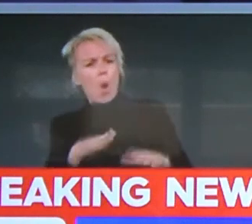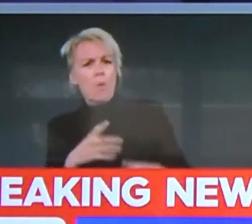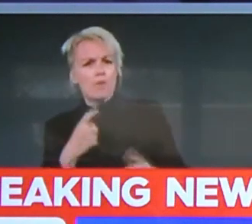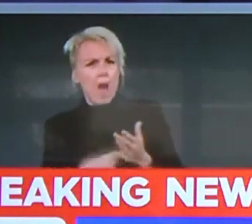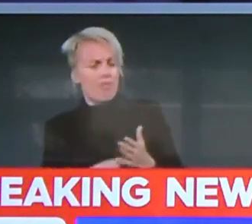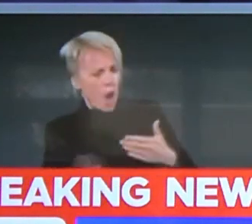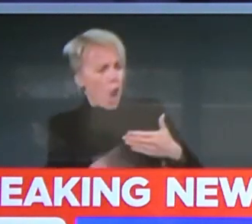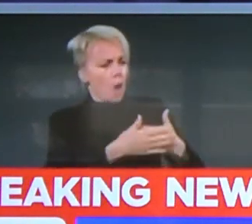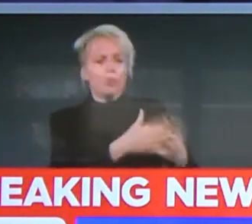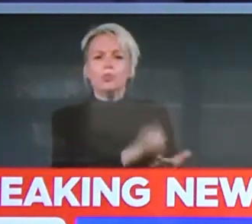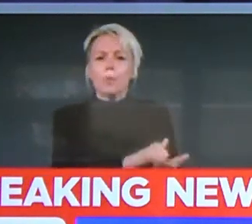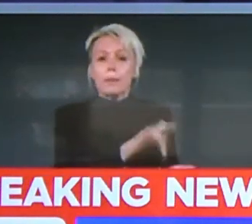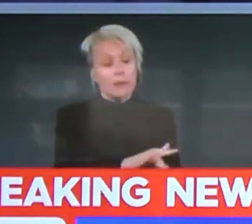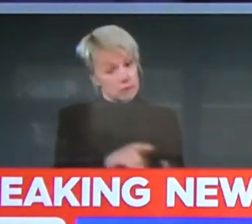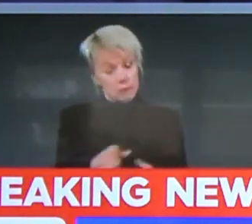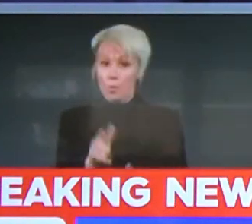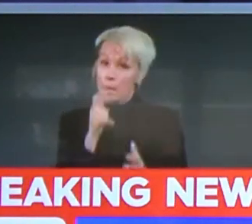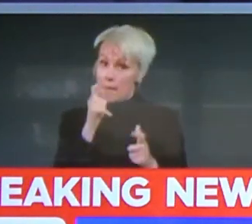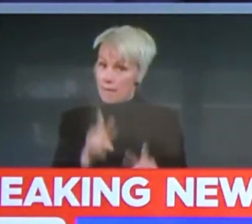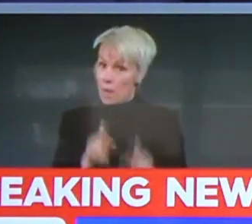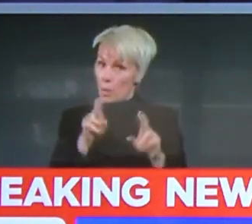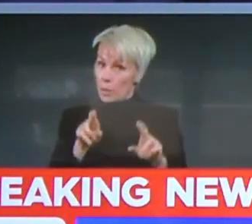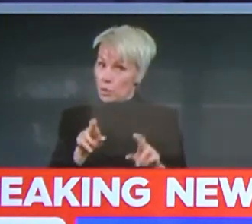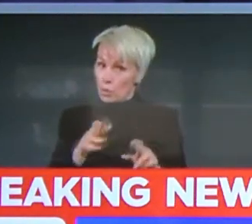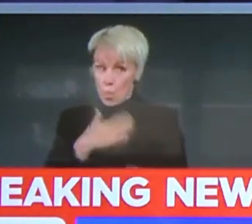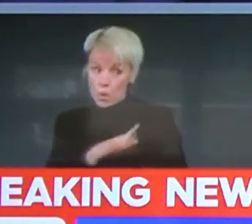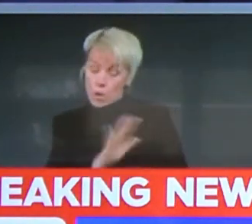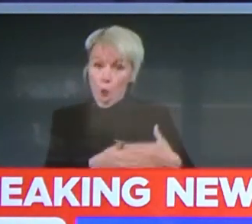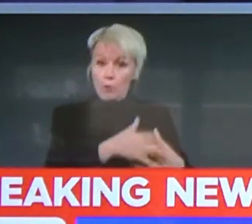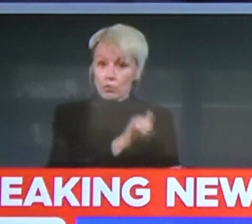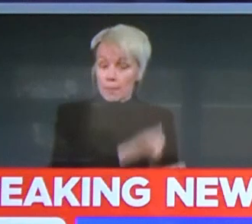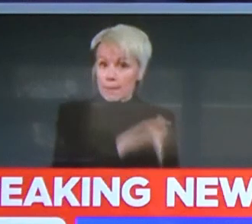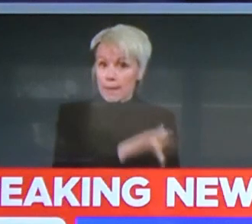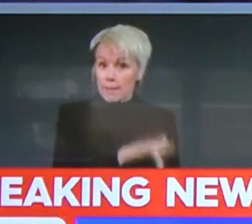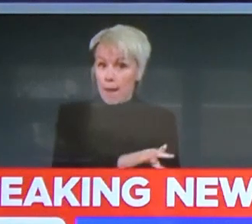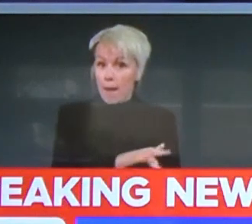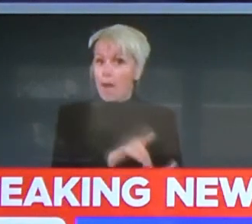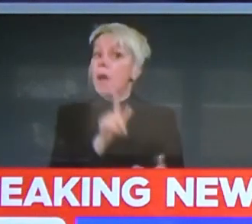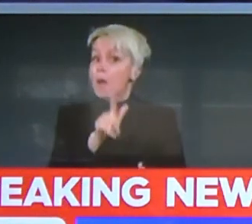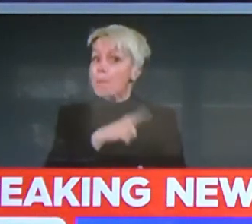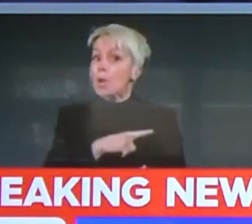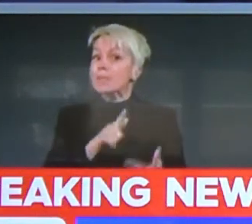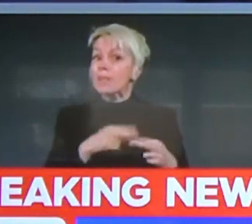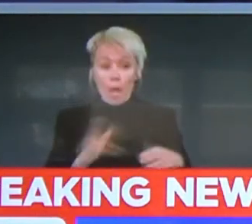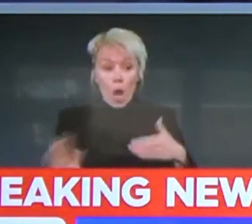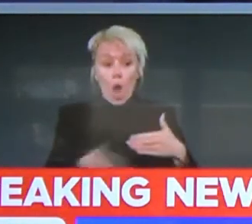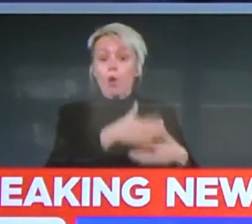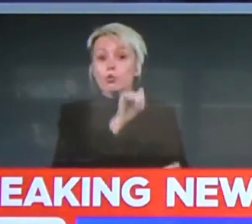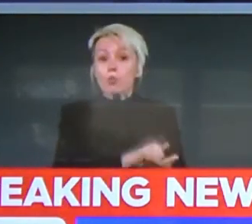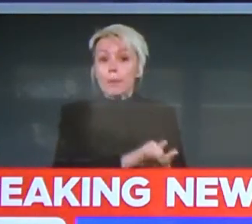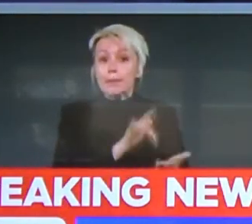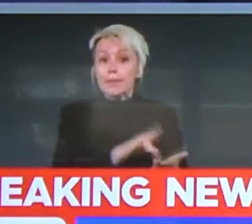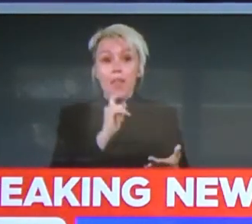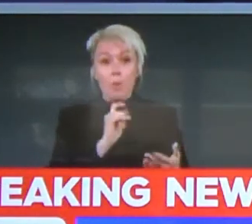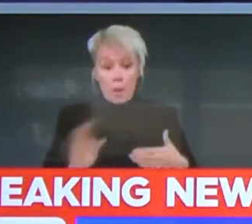point. Well, be careful what you wish for on something like that. Be very careful, because that will need to be sustained for a